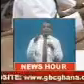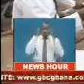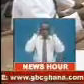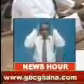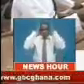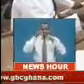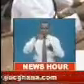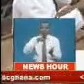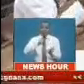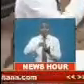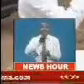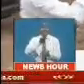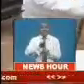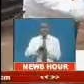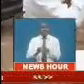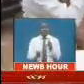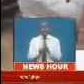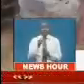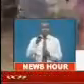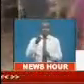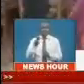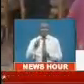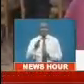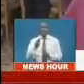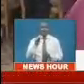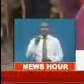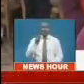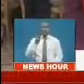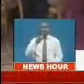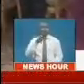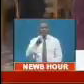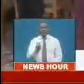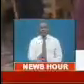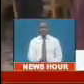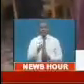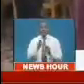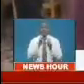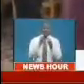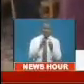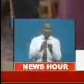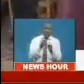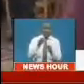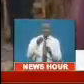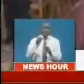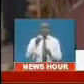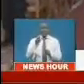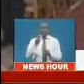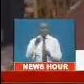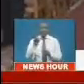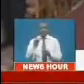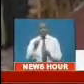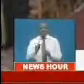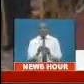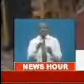bishop of the Methodist Church, Most Reverend Dr. Robert Kwesi Abuaje Mensah, as a gift to Isiakwa for